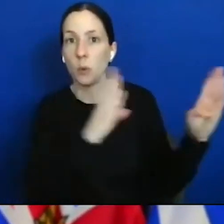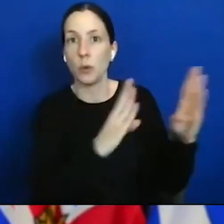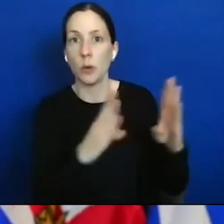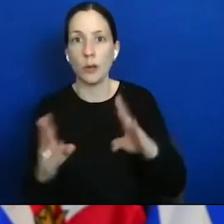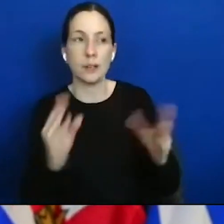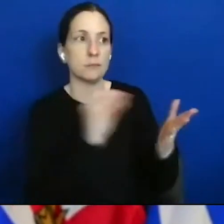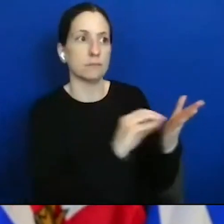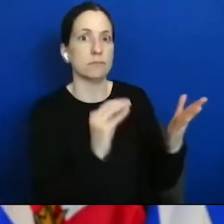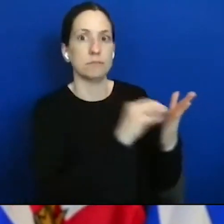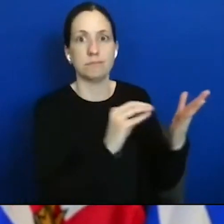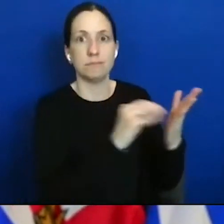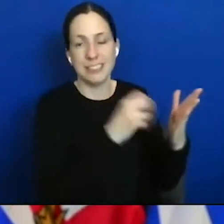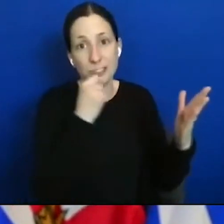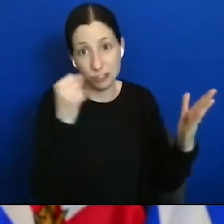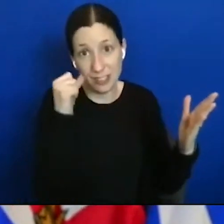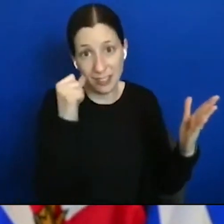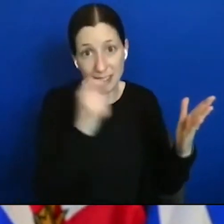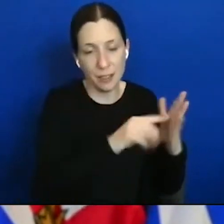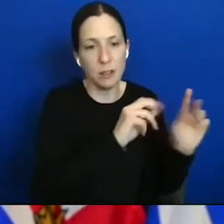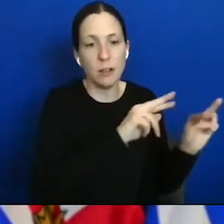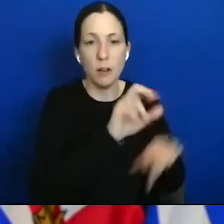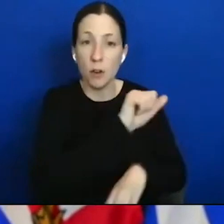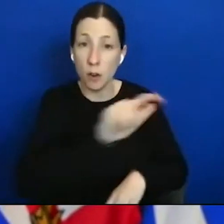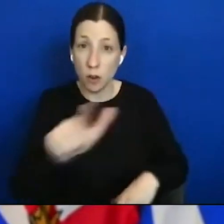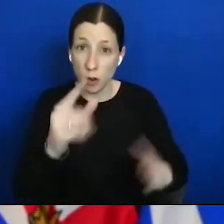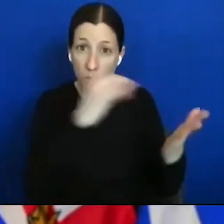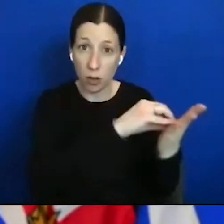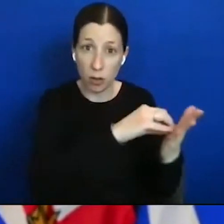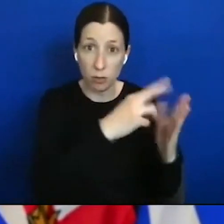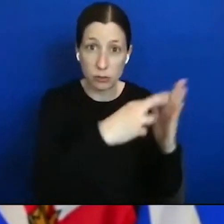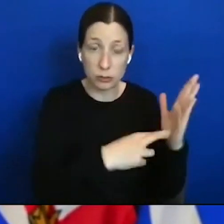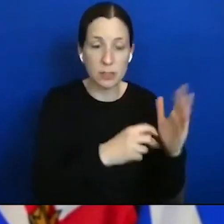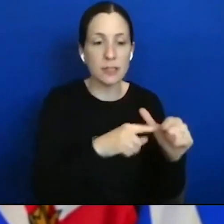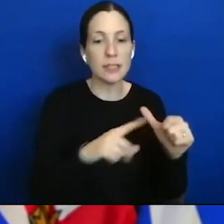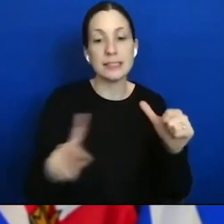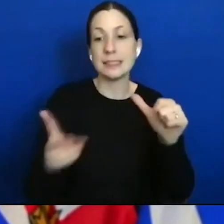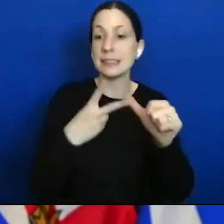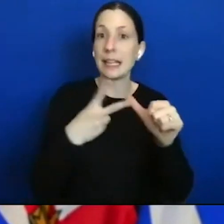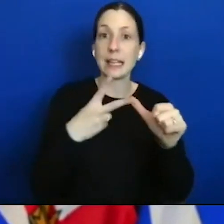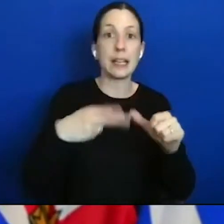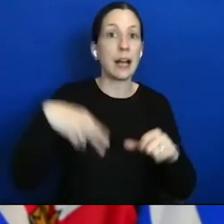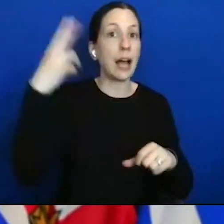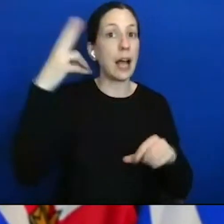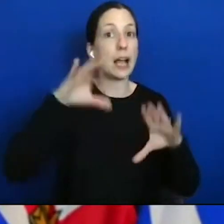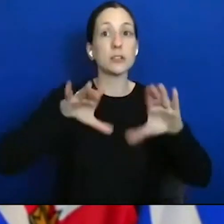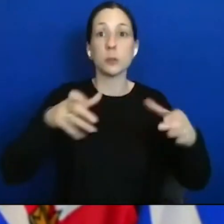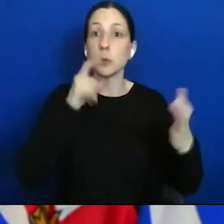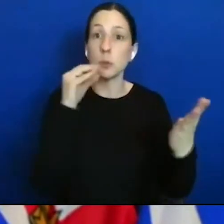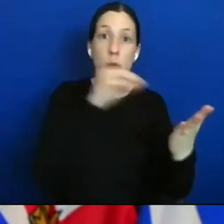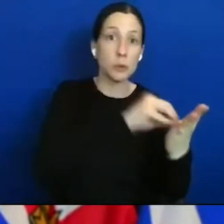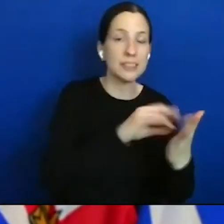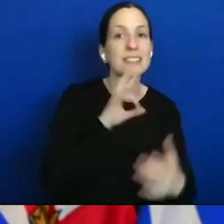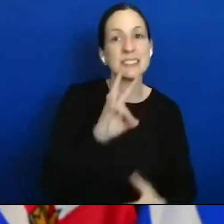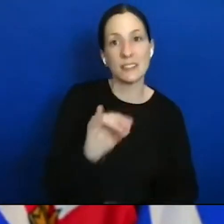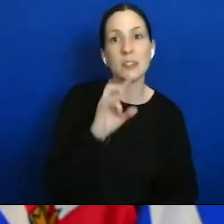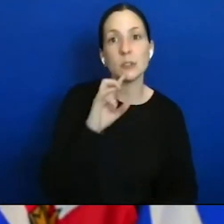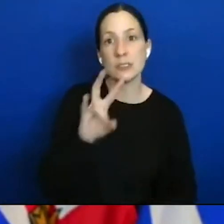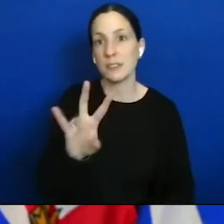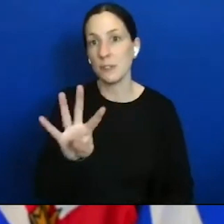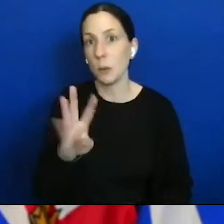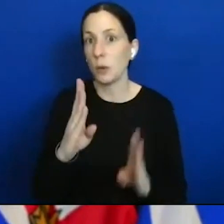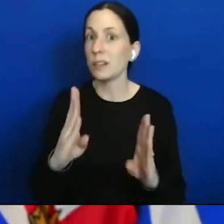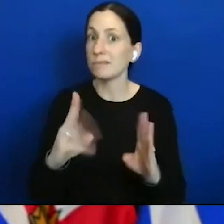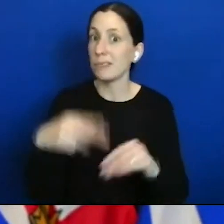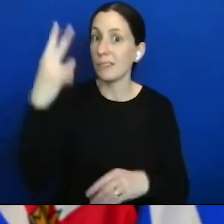look at everyone across all registrations, currently the second highest group in terms of percentage of those registered is 70 to